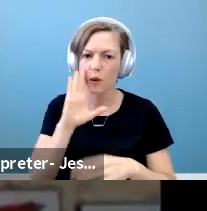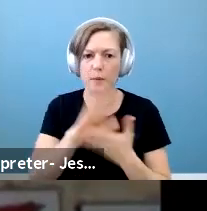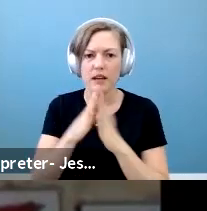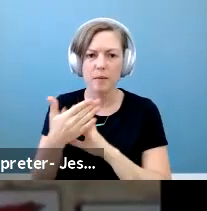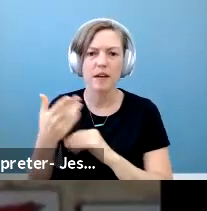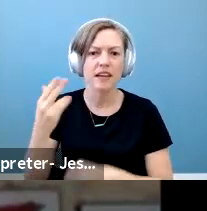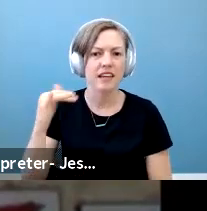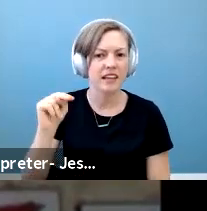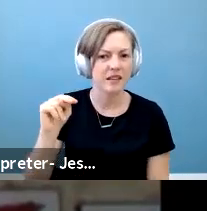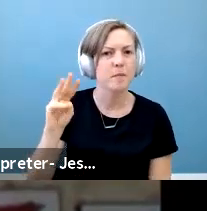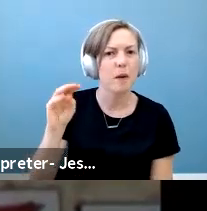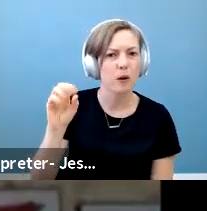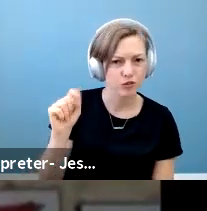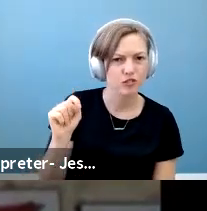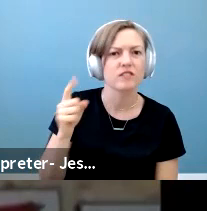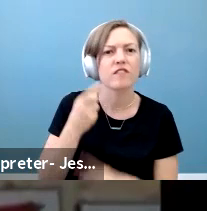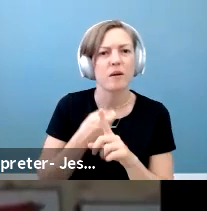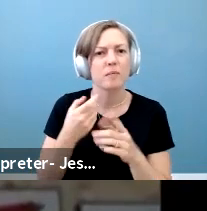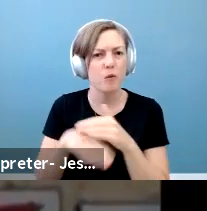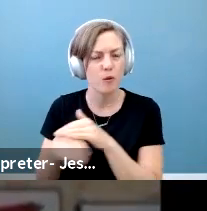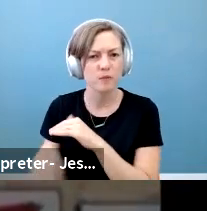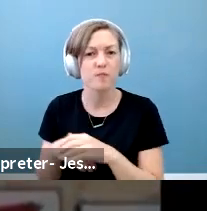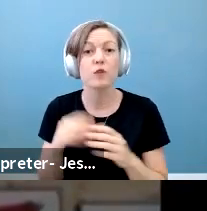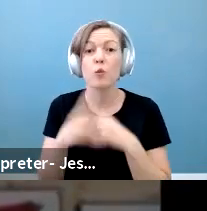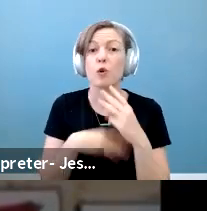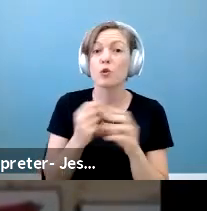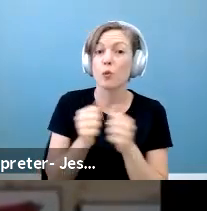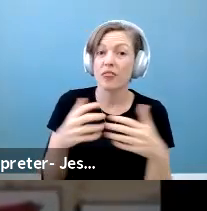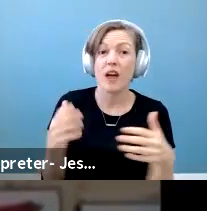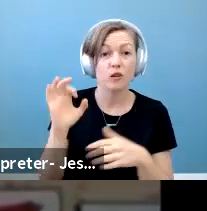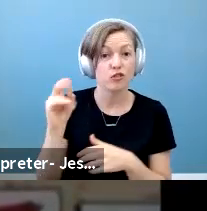hindmost from being born. A world without eugenics